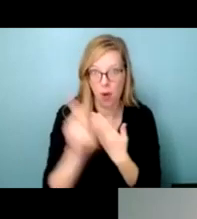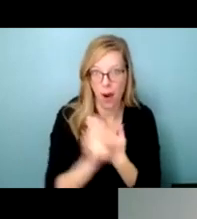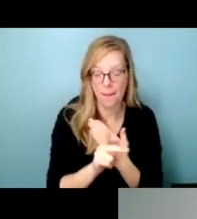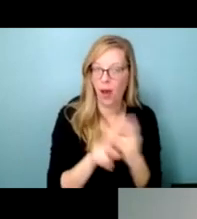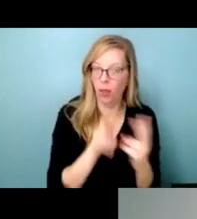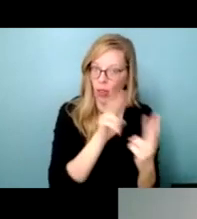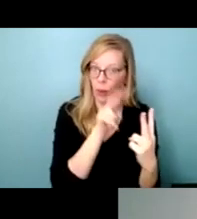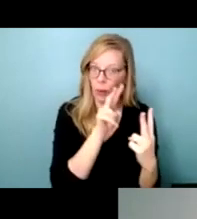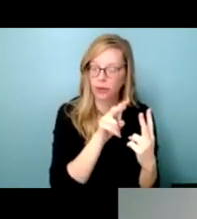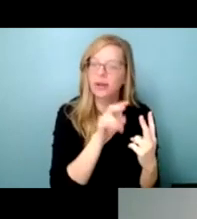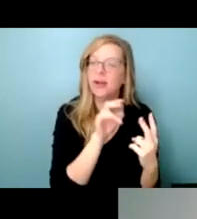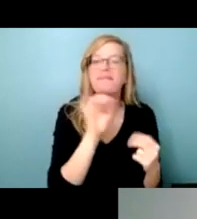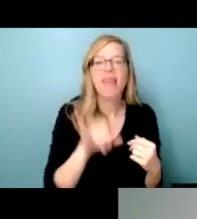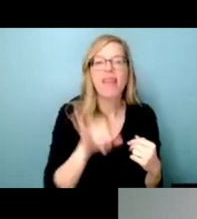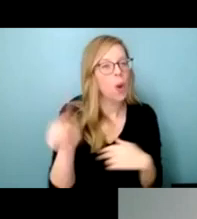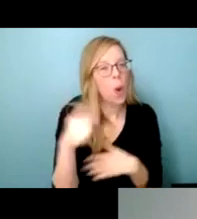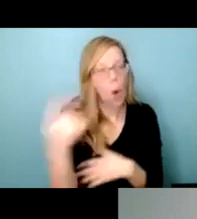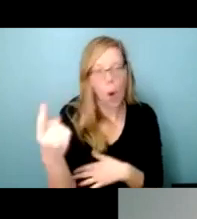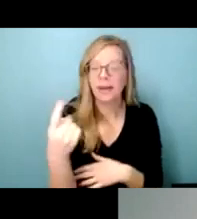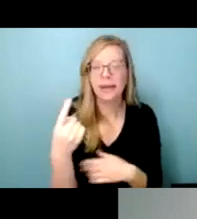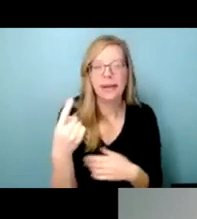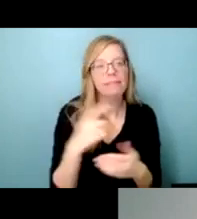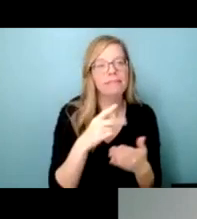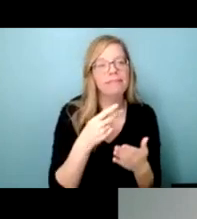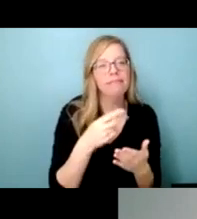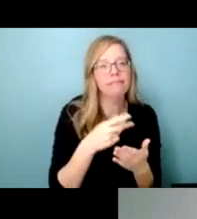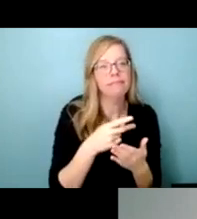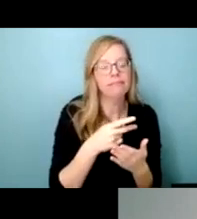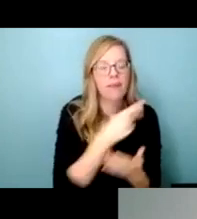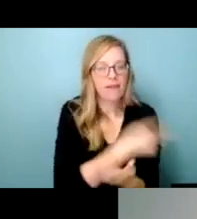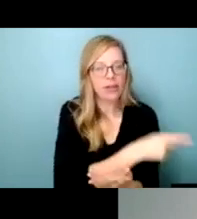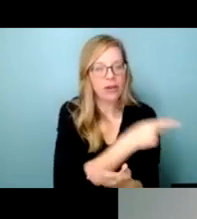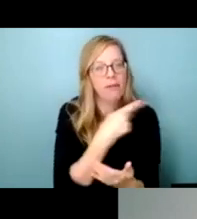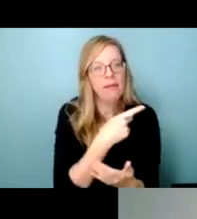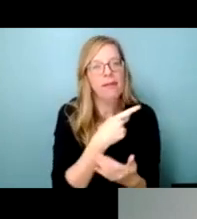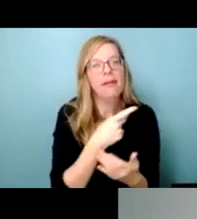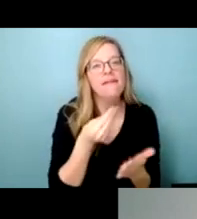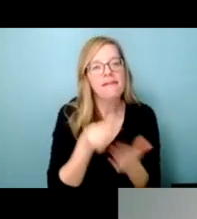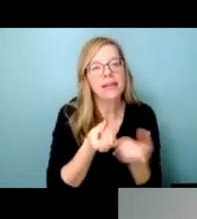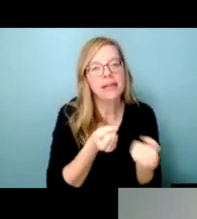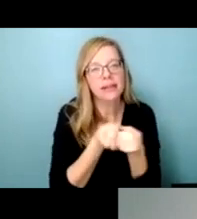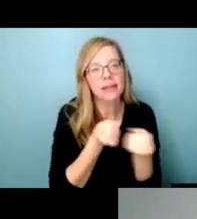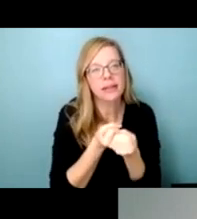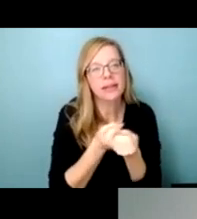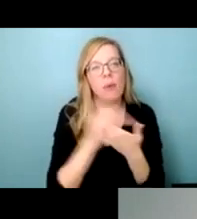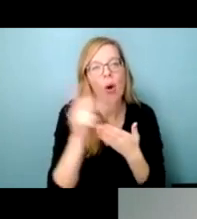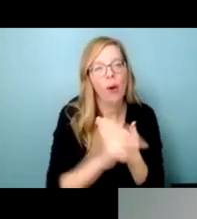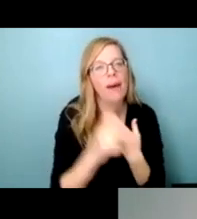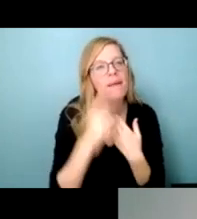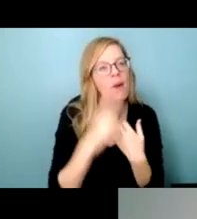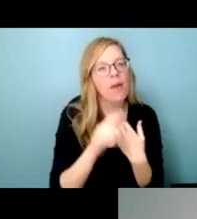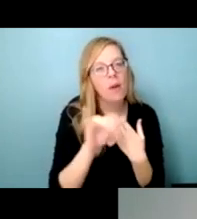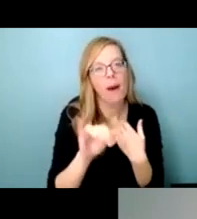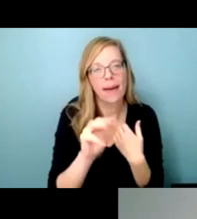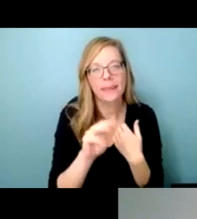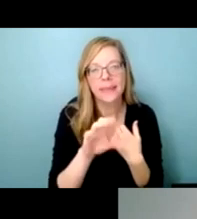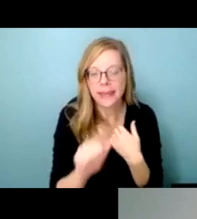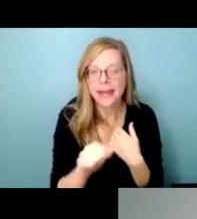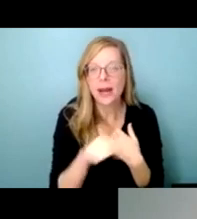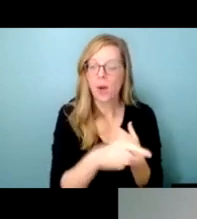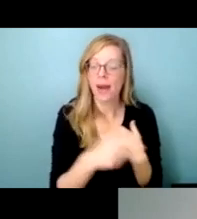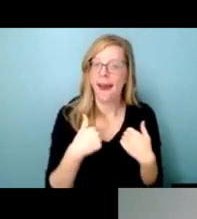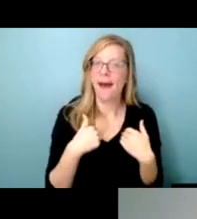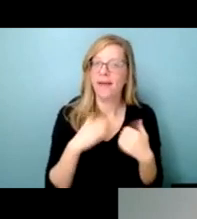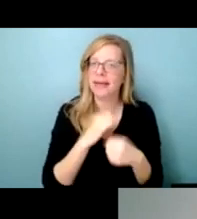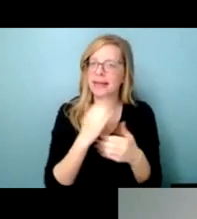provincially funded program at the Y. We are obviously during COVID doing some COVID response projects. We have